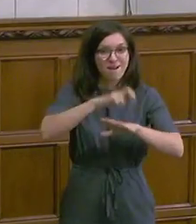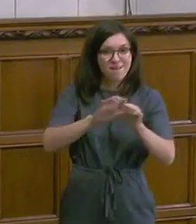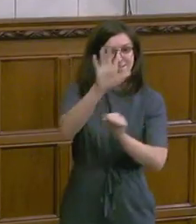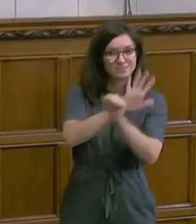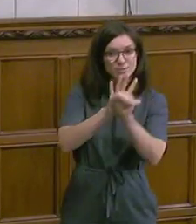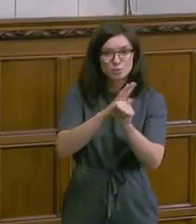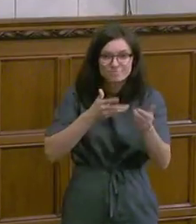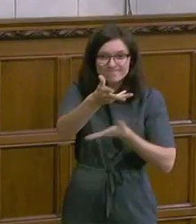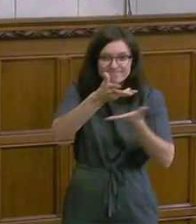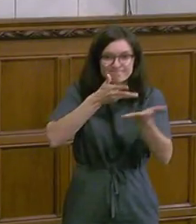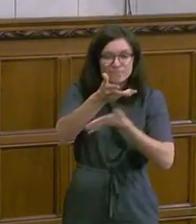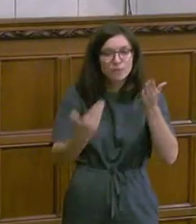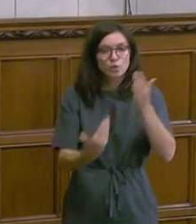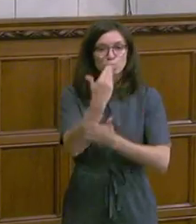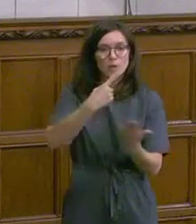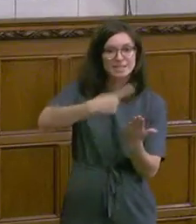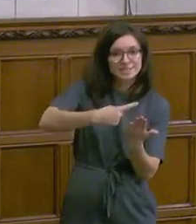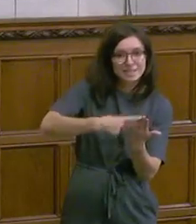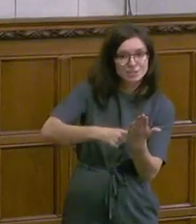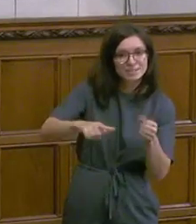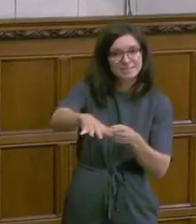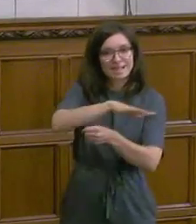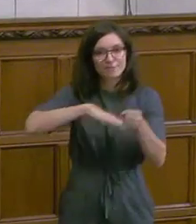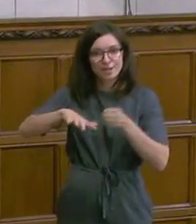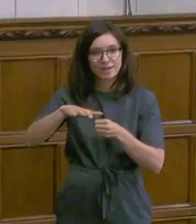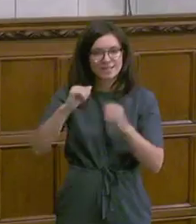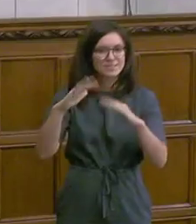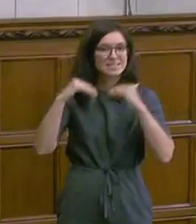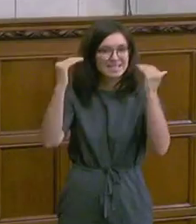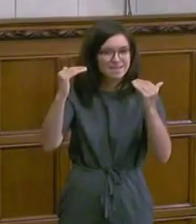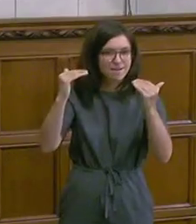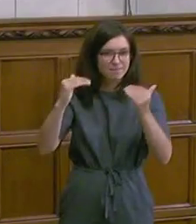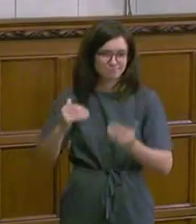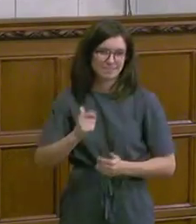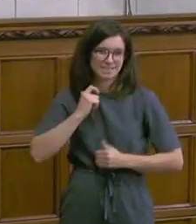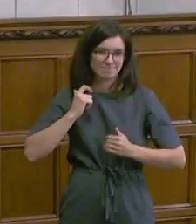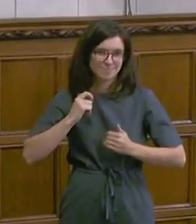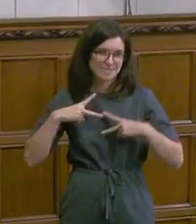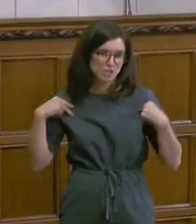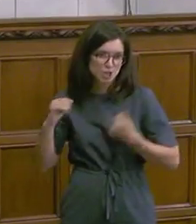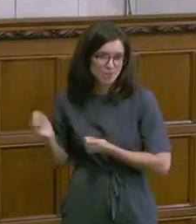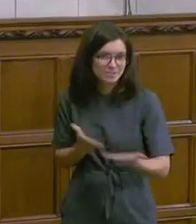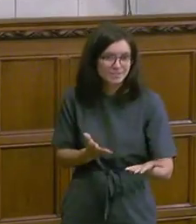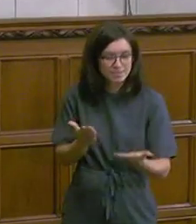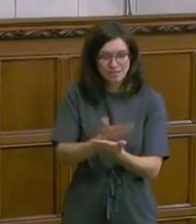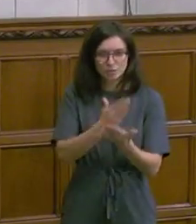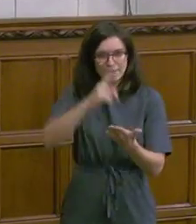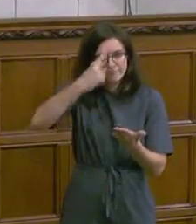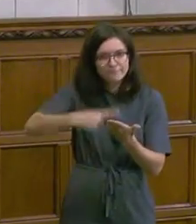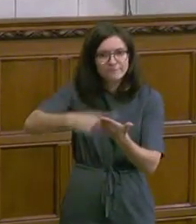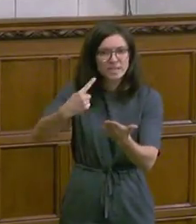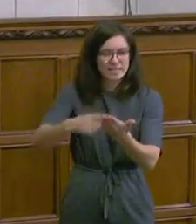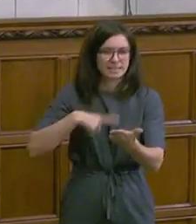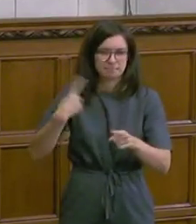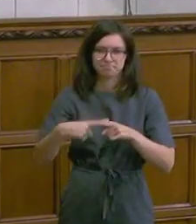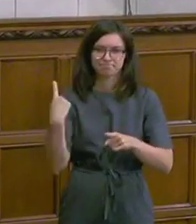new legislation to this place to allow senior civil servants to make policy decisions. This can't come soon enough. A recent study found